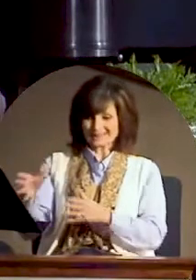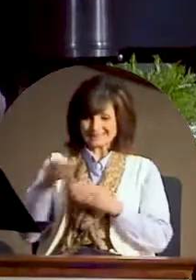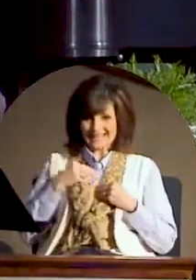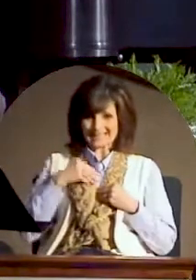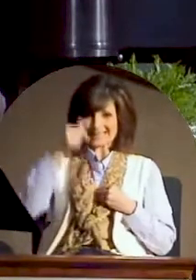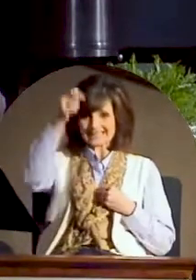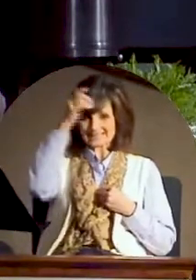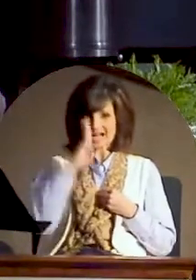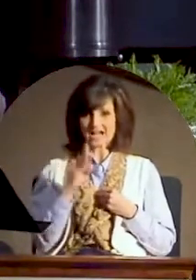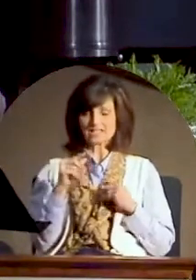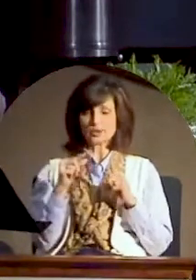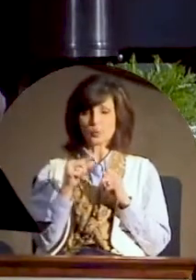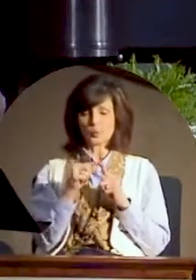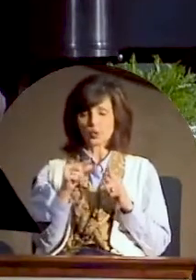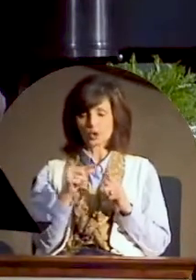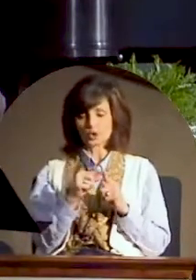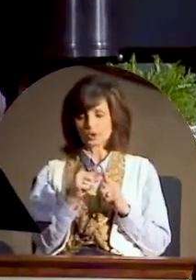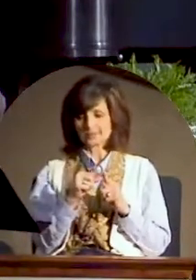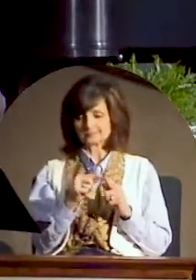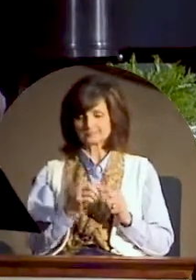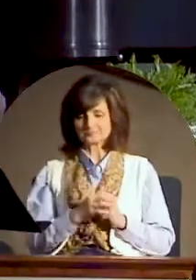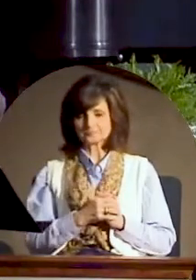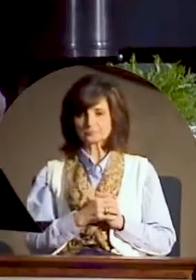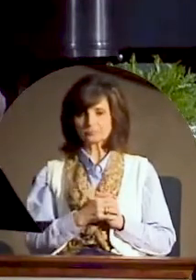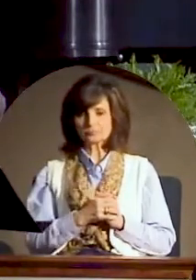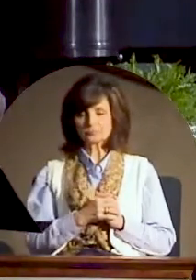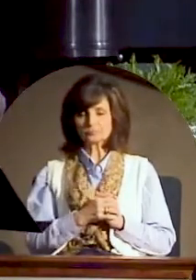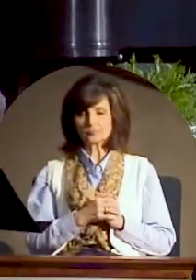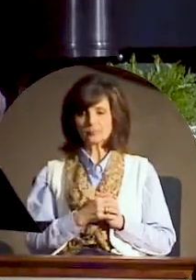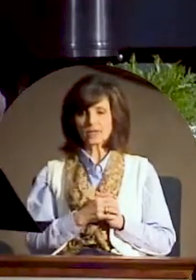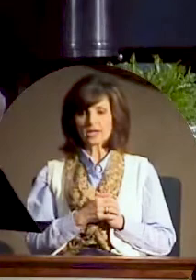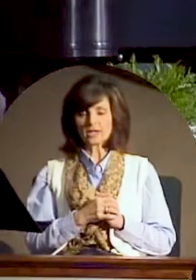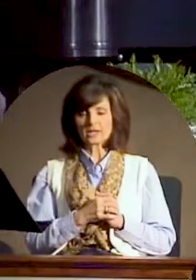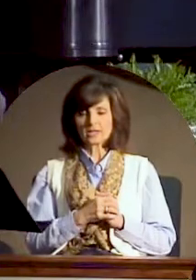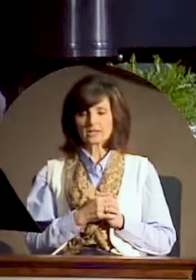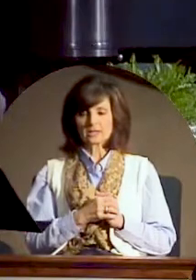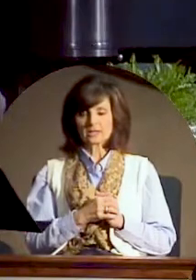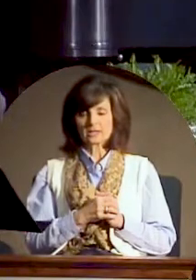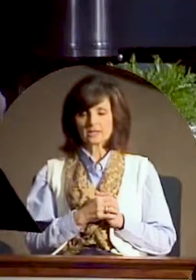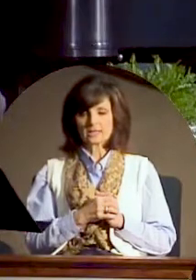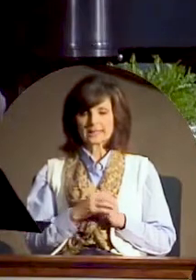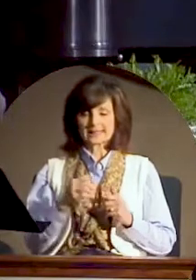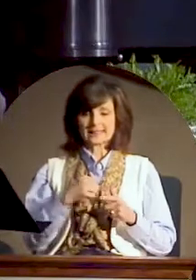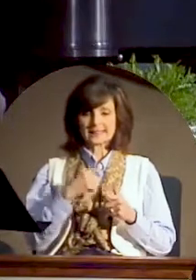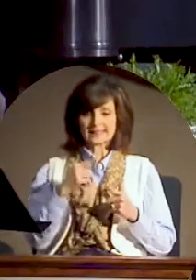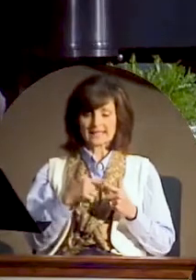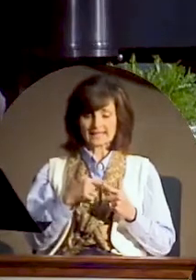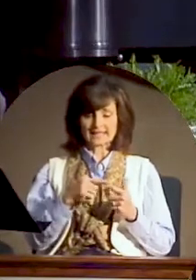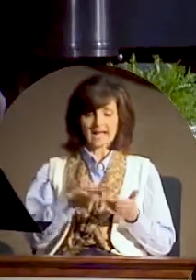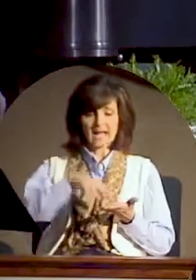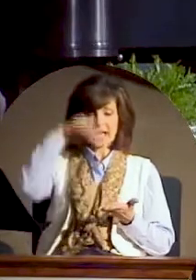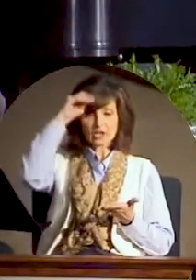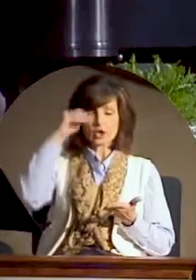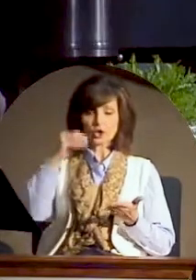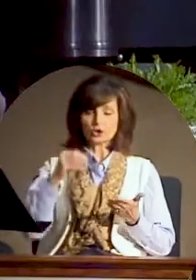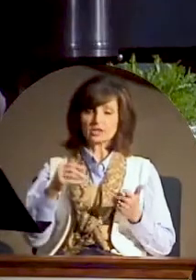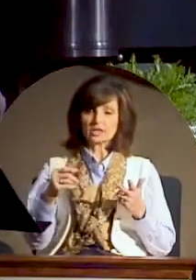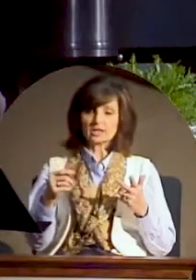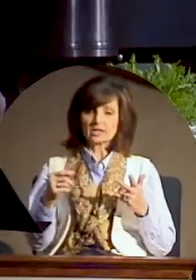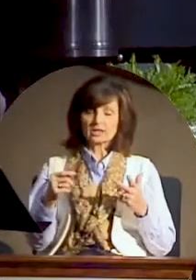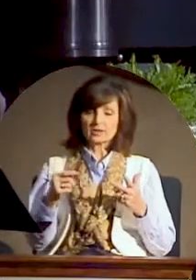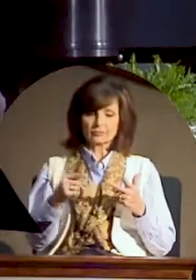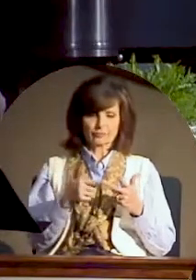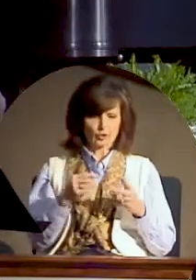the Word of God. There is a, you feel tired and weak. Then I found this out. You know, if you're